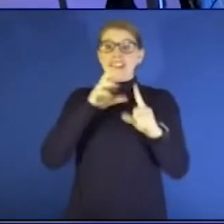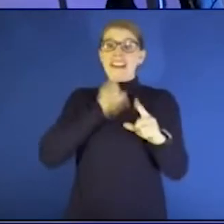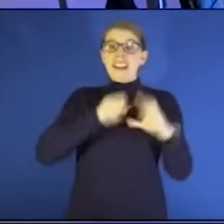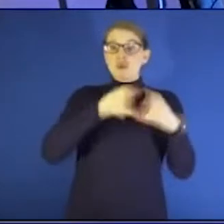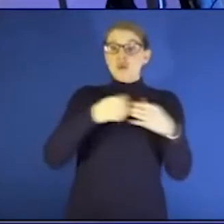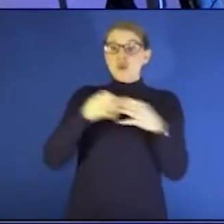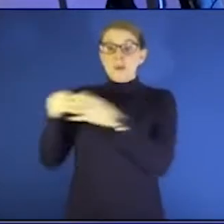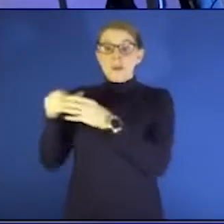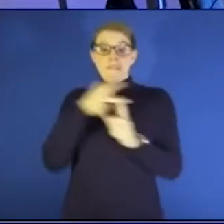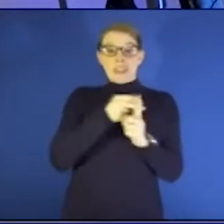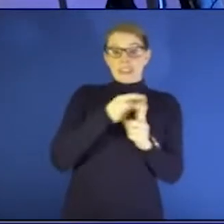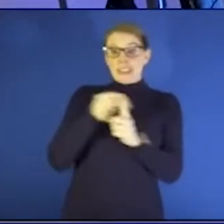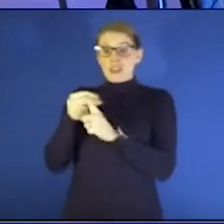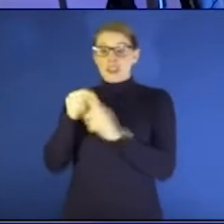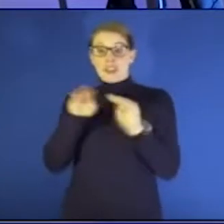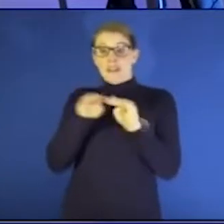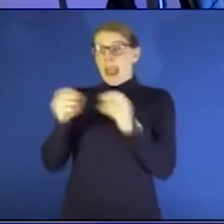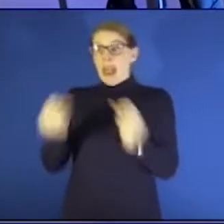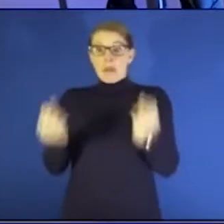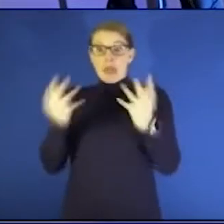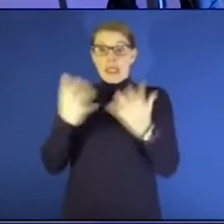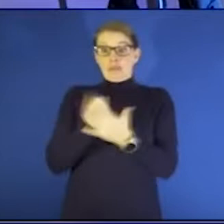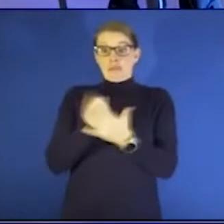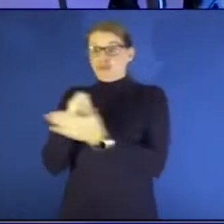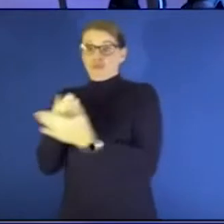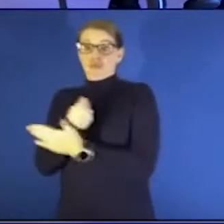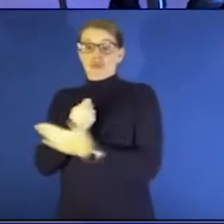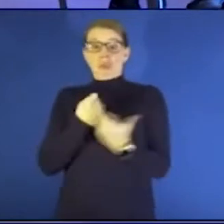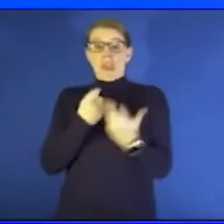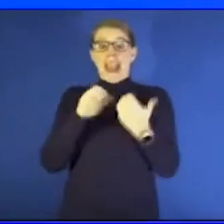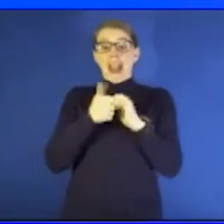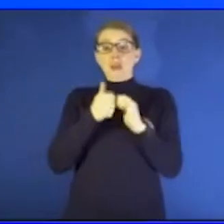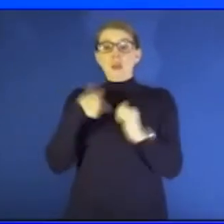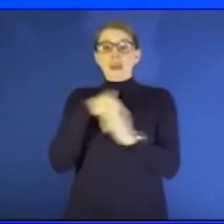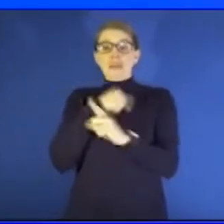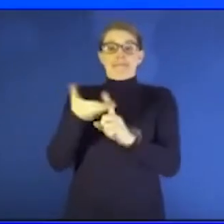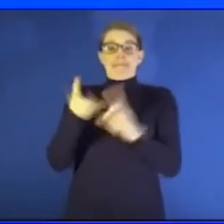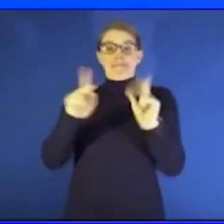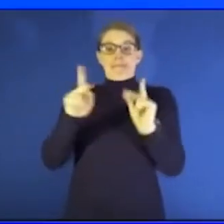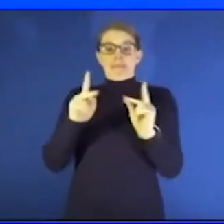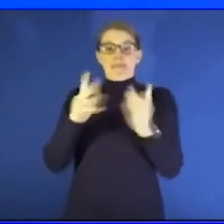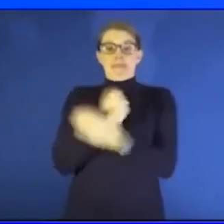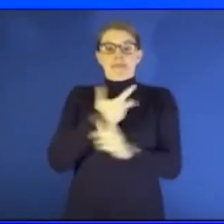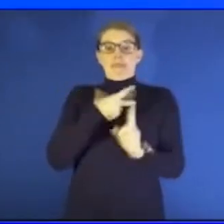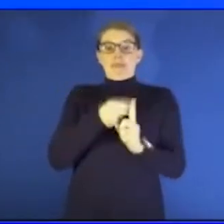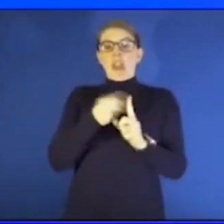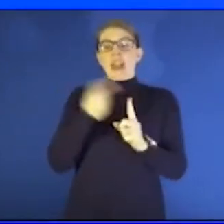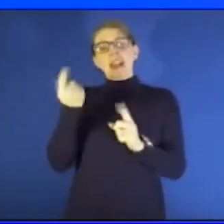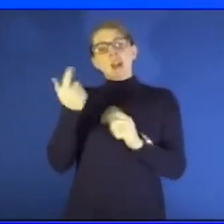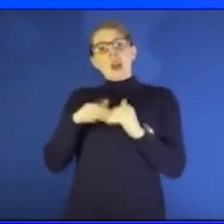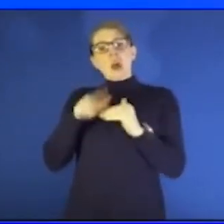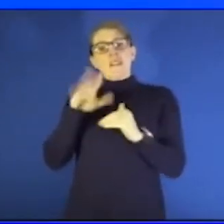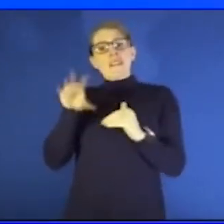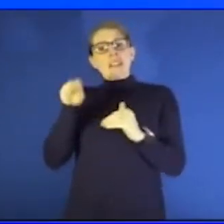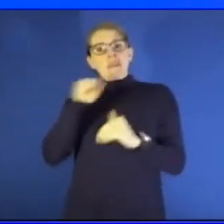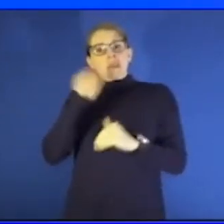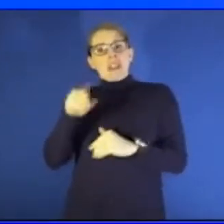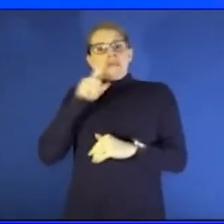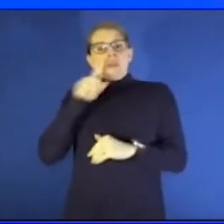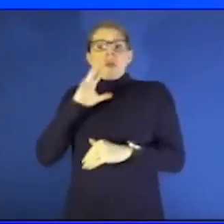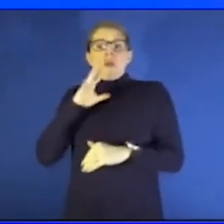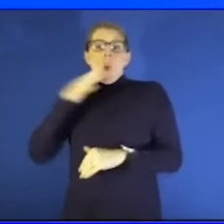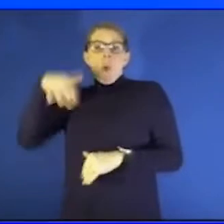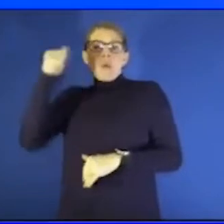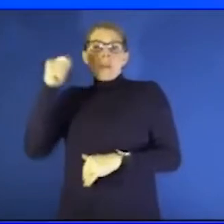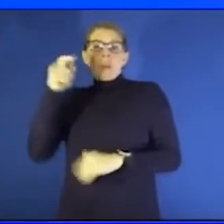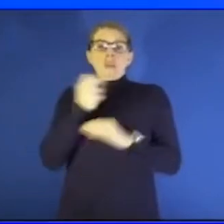how are we getting the word out to get people vaccinated? Yeah, so we're a little over 50% for those older teenagers, 12 and above.